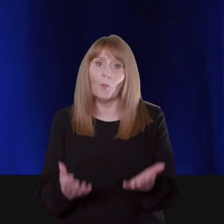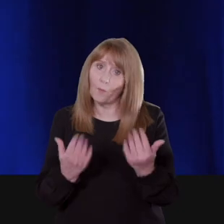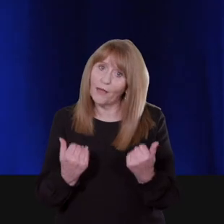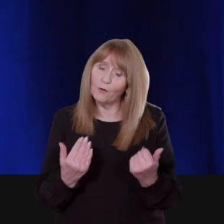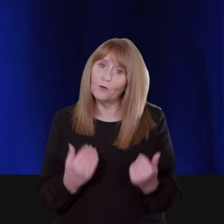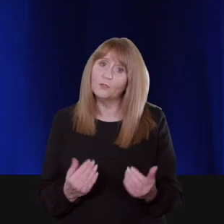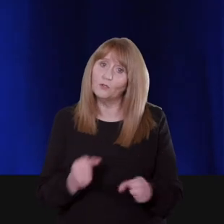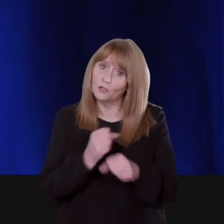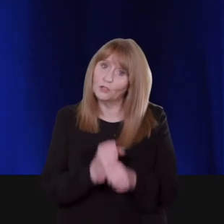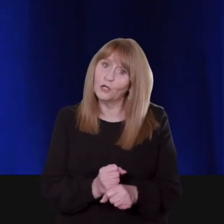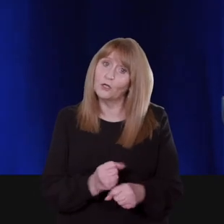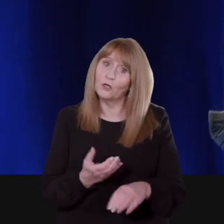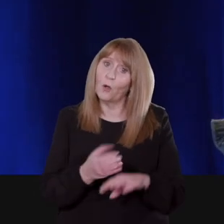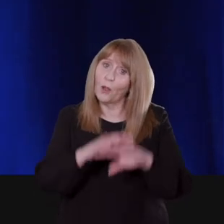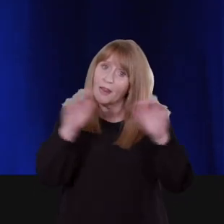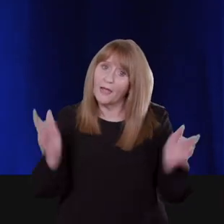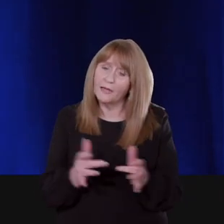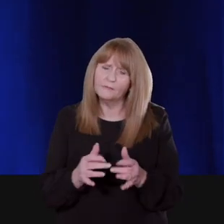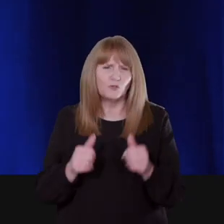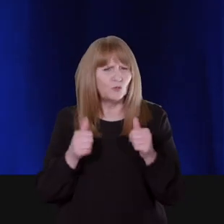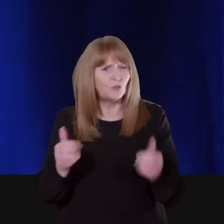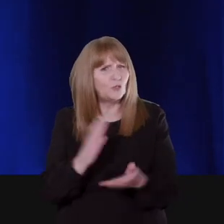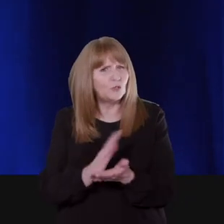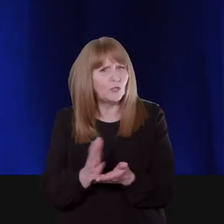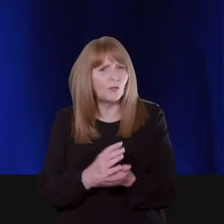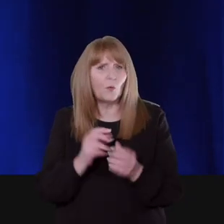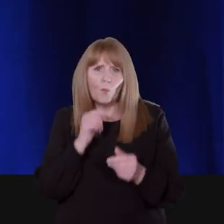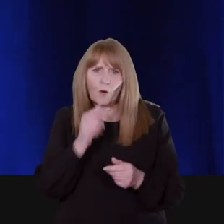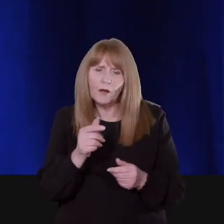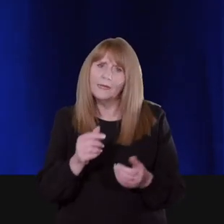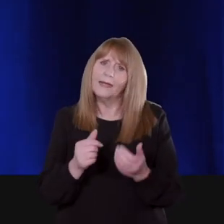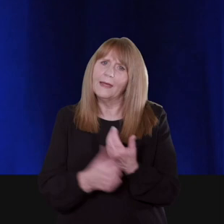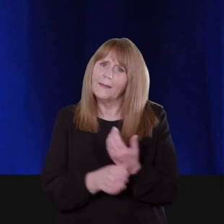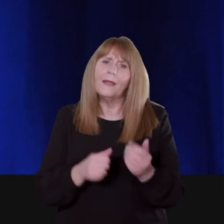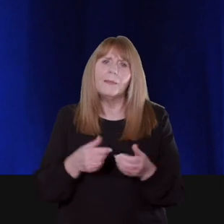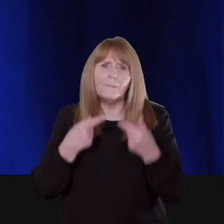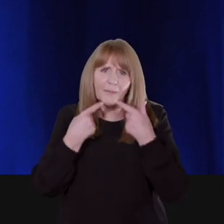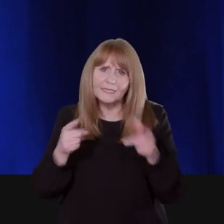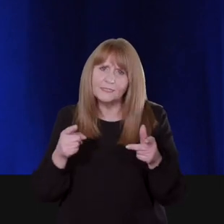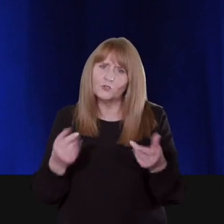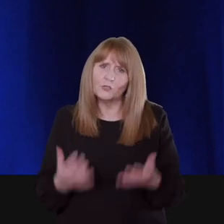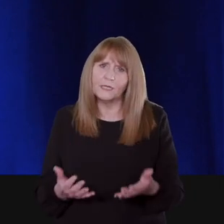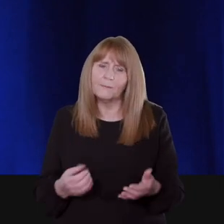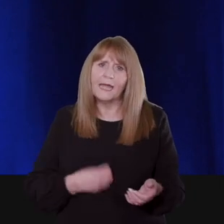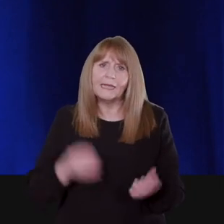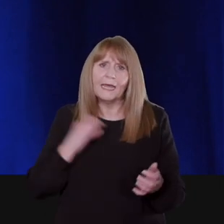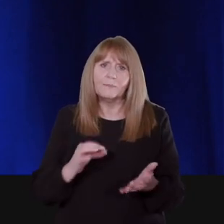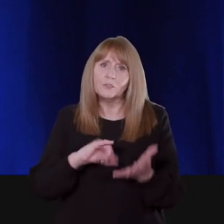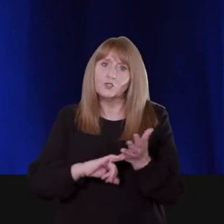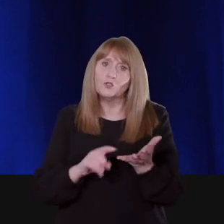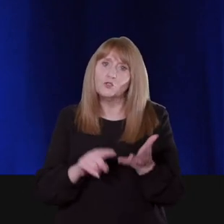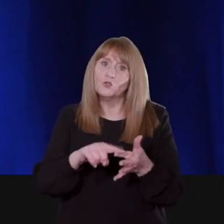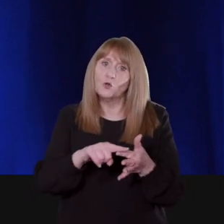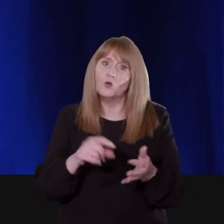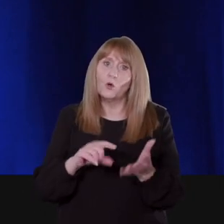Hey, welcome to Church Online. It's so good to be able to share the word and the message with you today. My name's Sue Owen, if you're just checking in for the